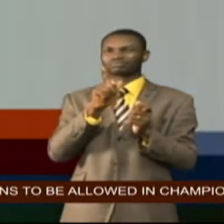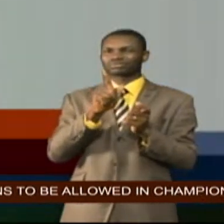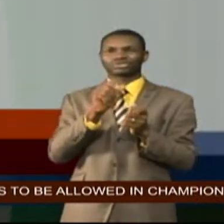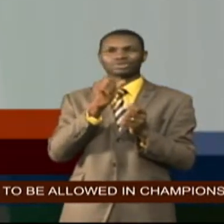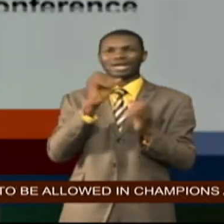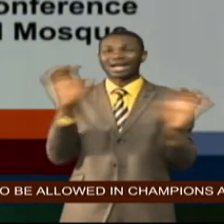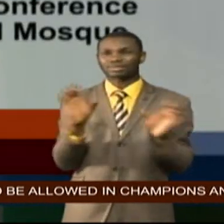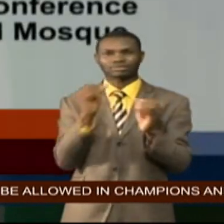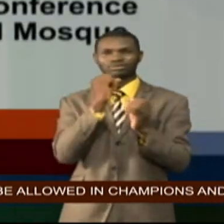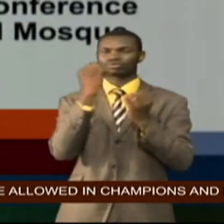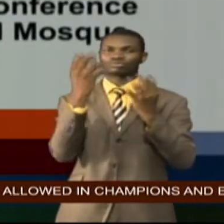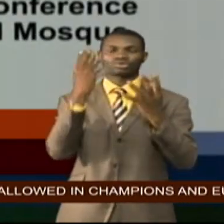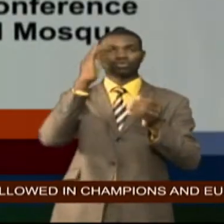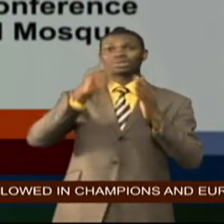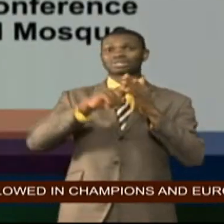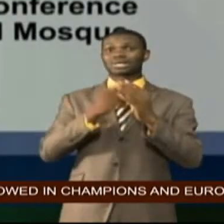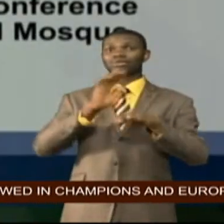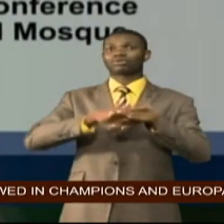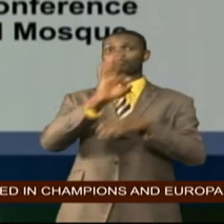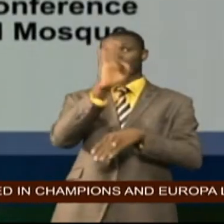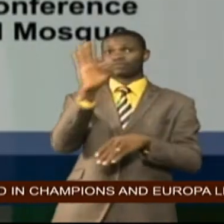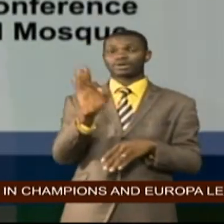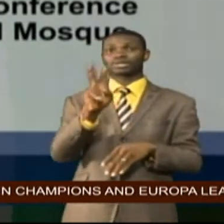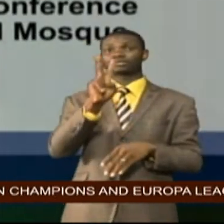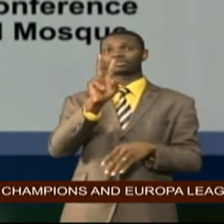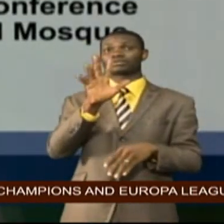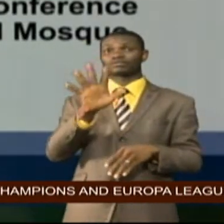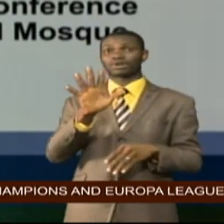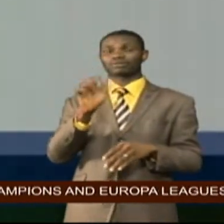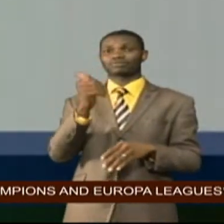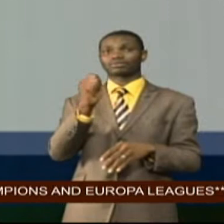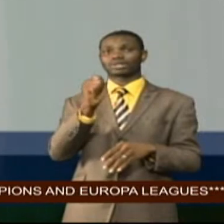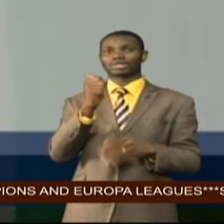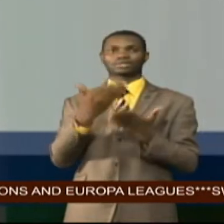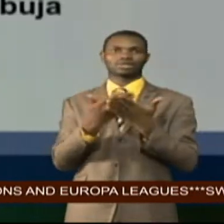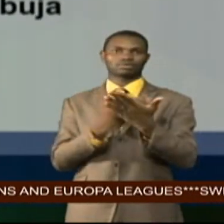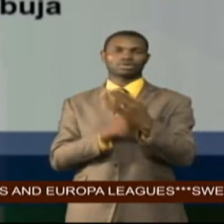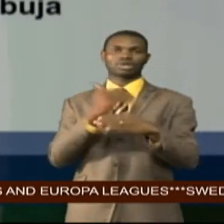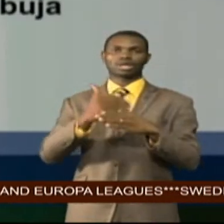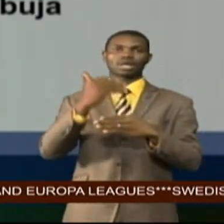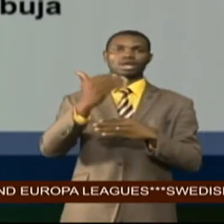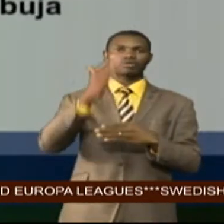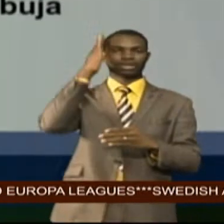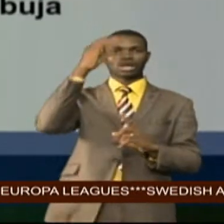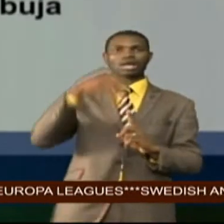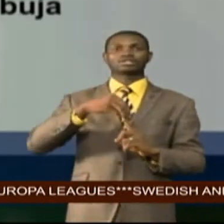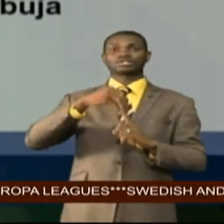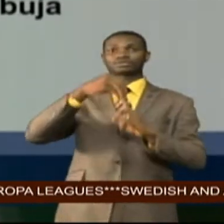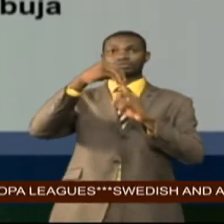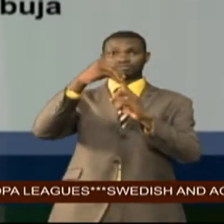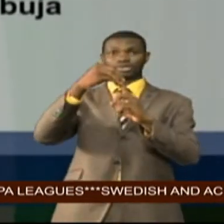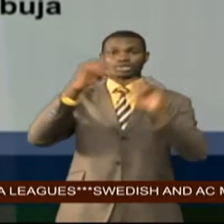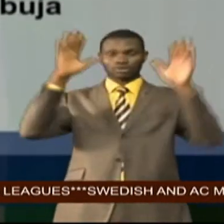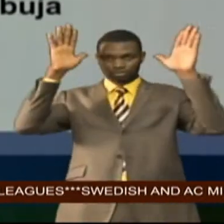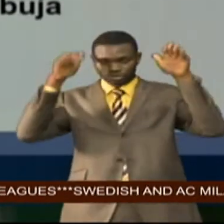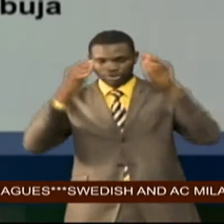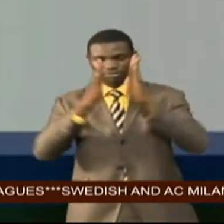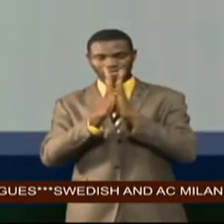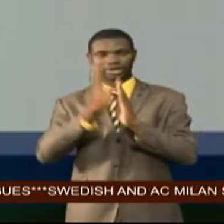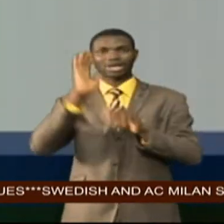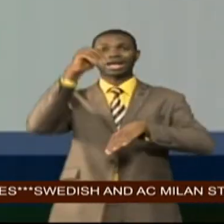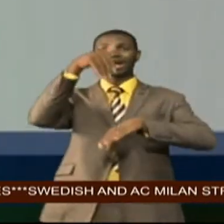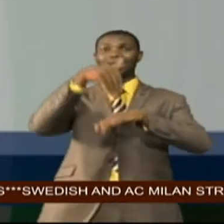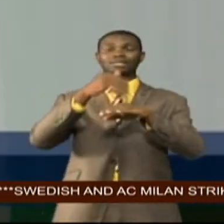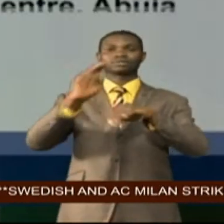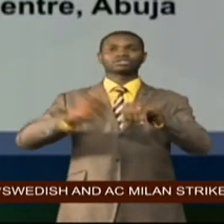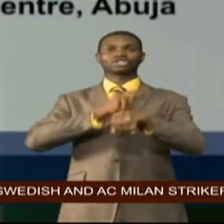on Friday, 25th at 10 o'clock in the morning and will be followed with a special Jumat prayers at the National Mosque.